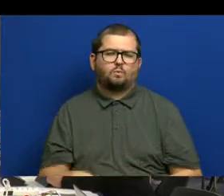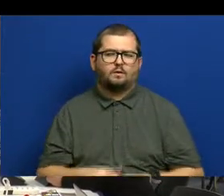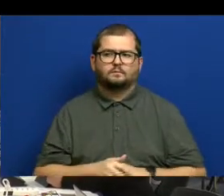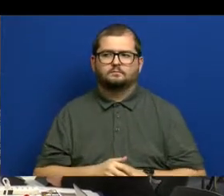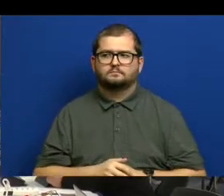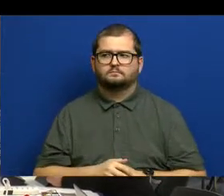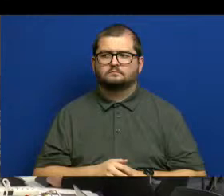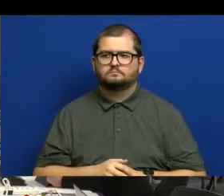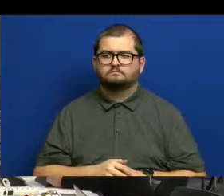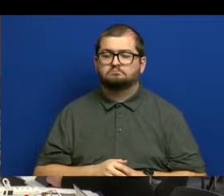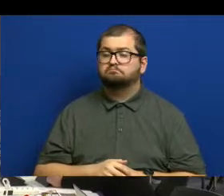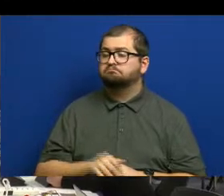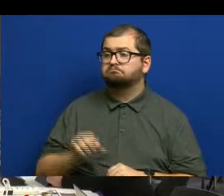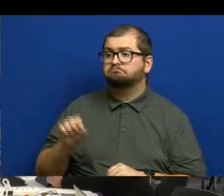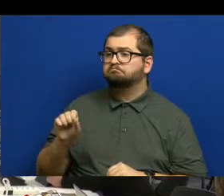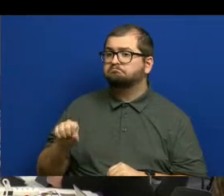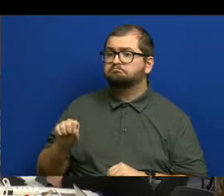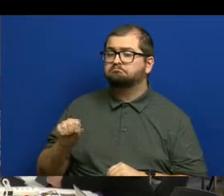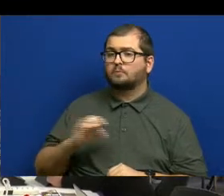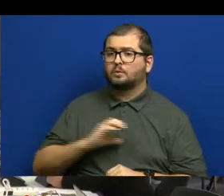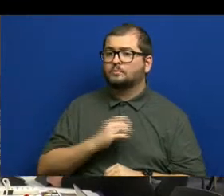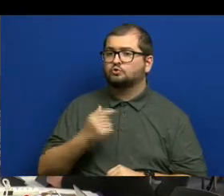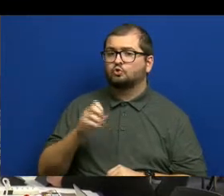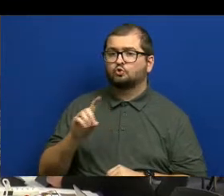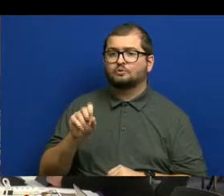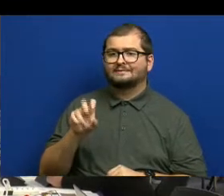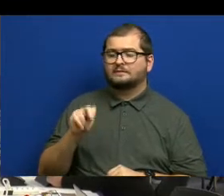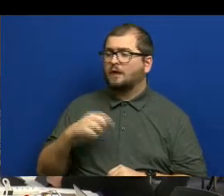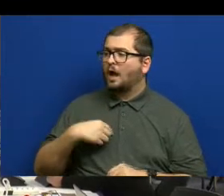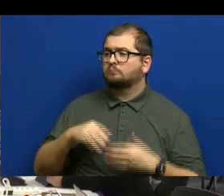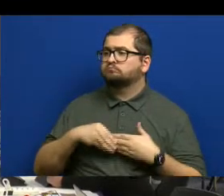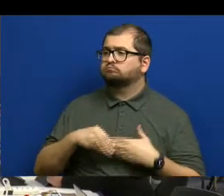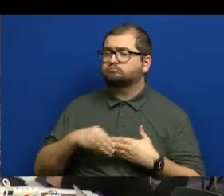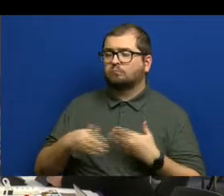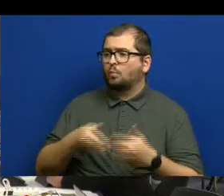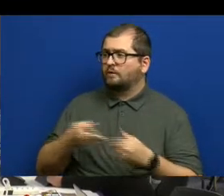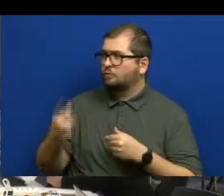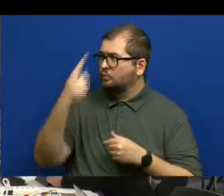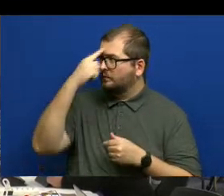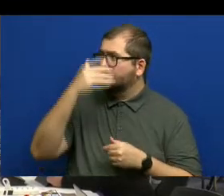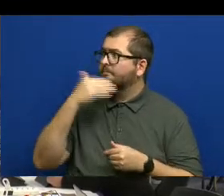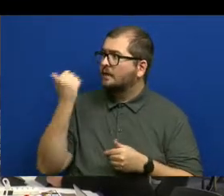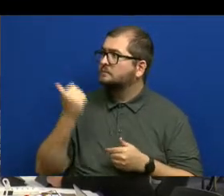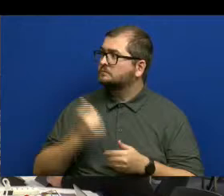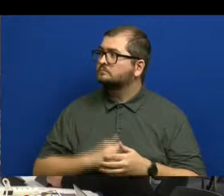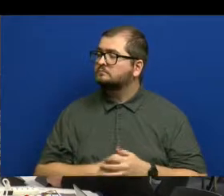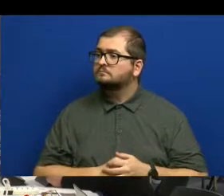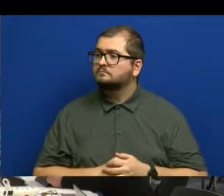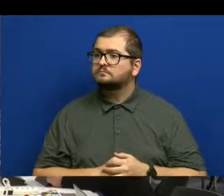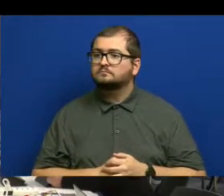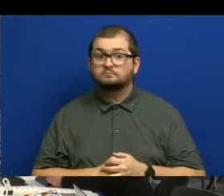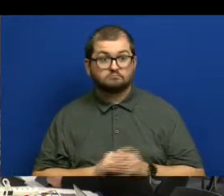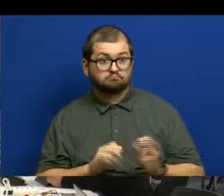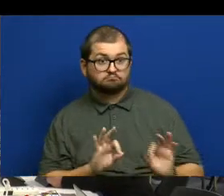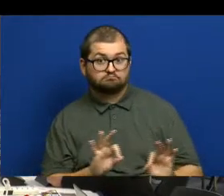Yeah, I'm flexible. This is Commissioner Goodstein. I'm flexible, whatever you think is best. Is everyone okay with that?